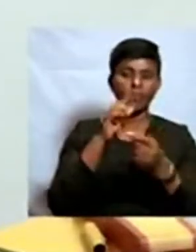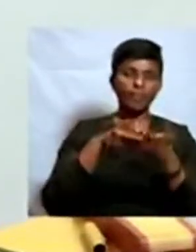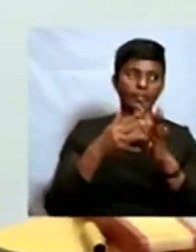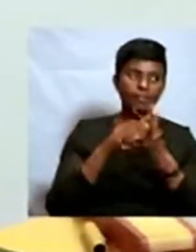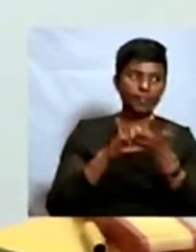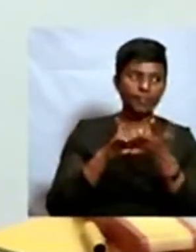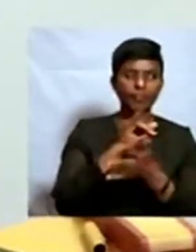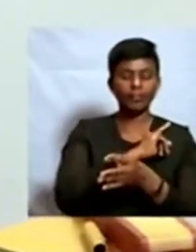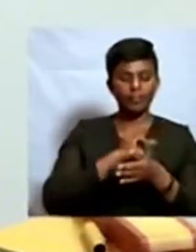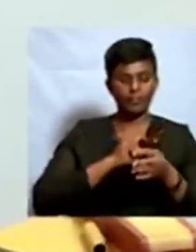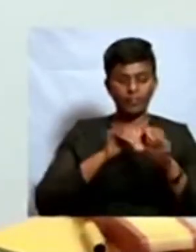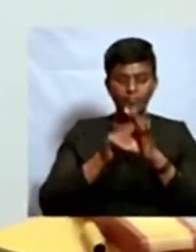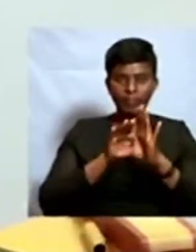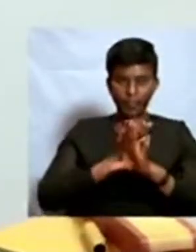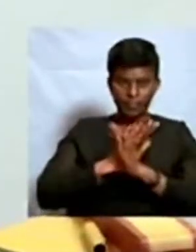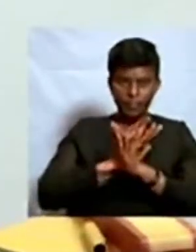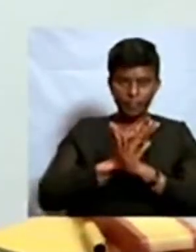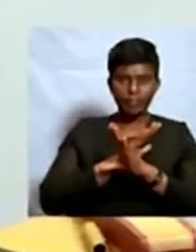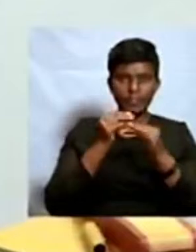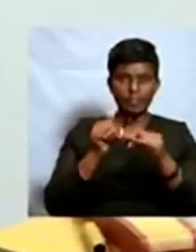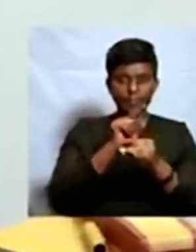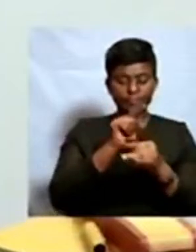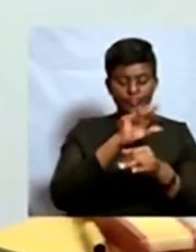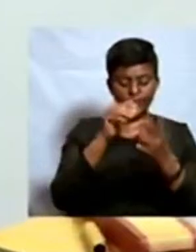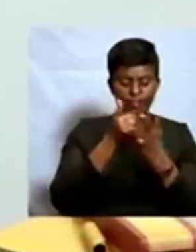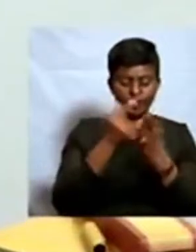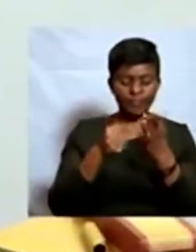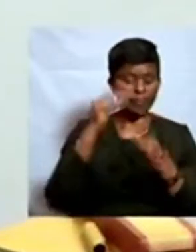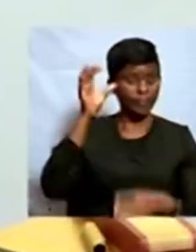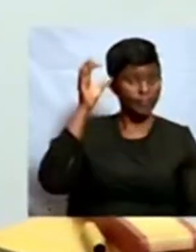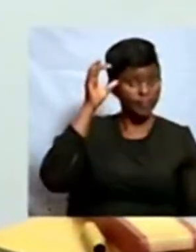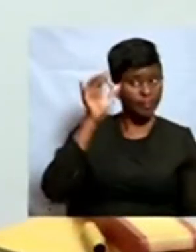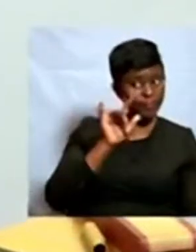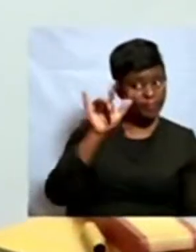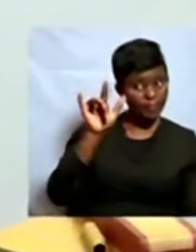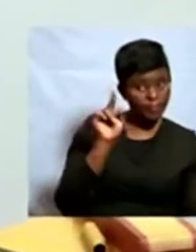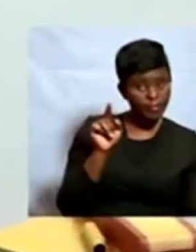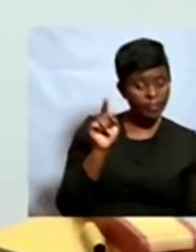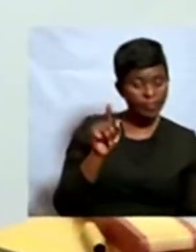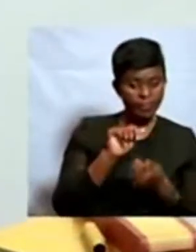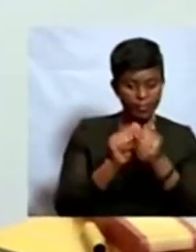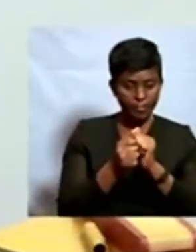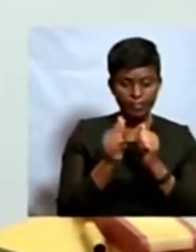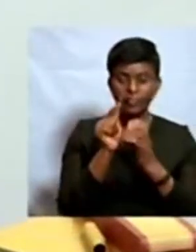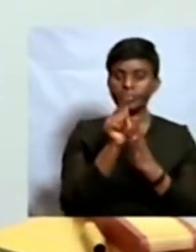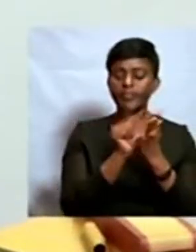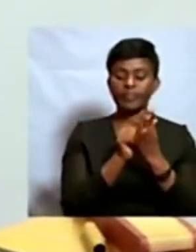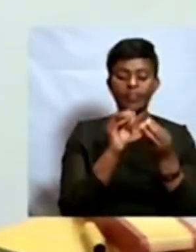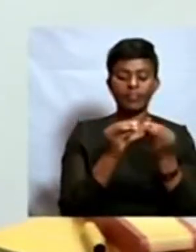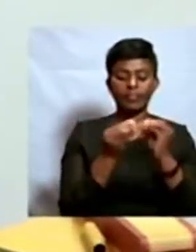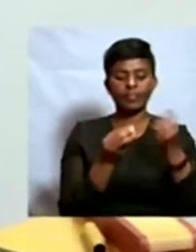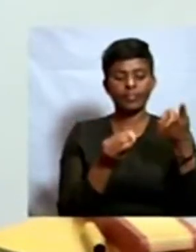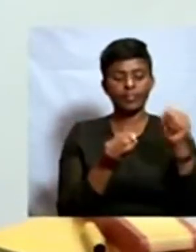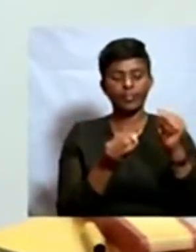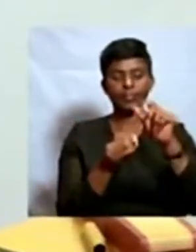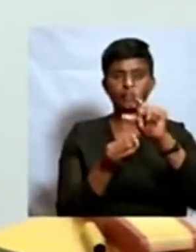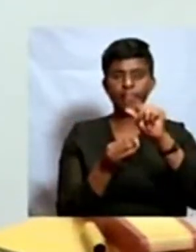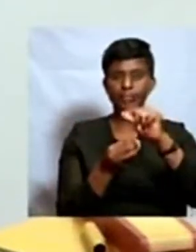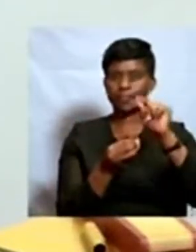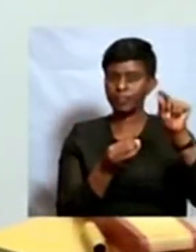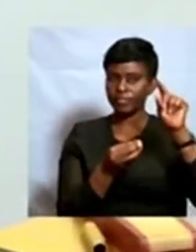aviation industry in Zambia. Ramification of the Civil Aviation Amendment Bill number 10 of